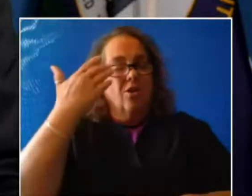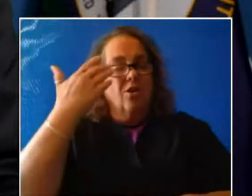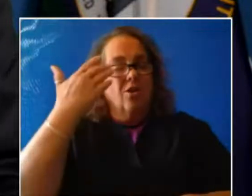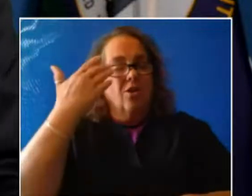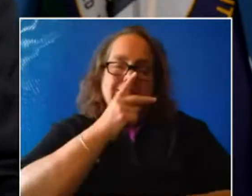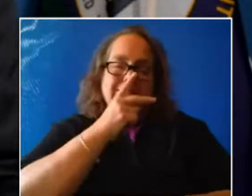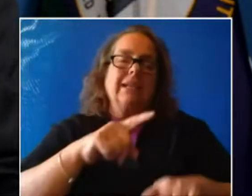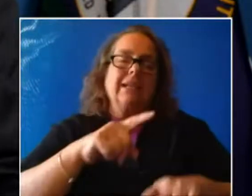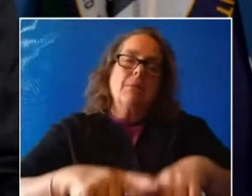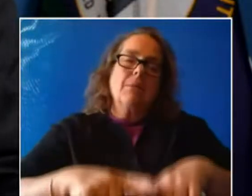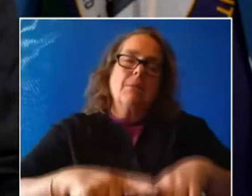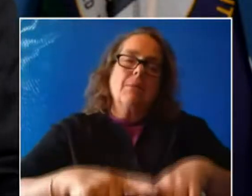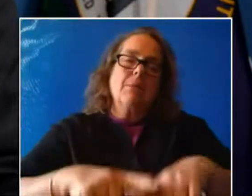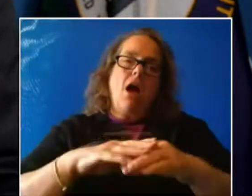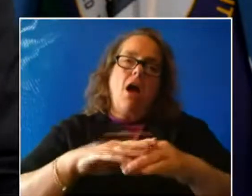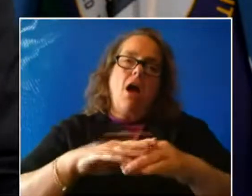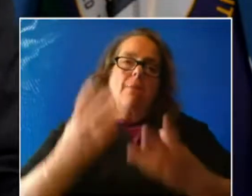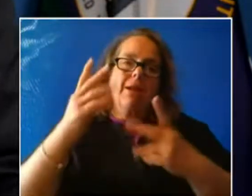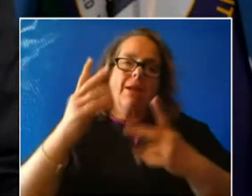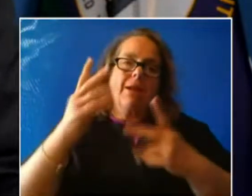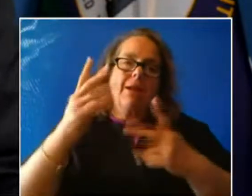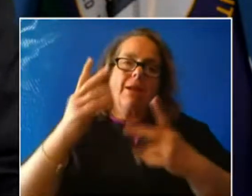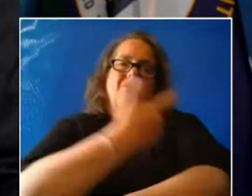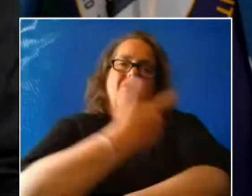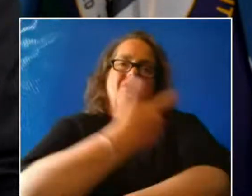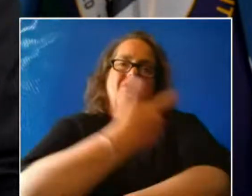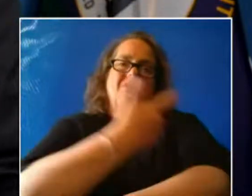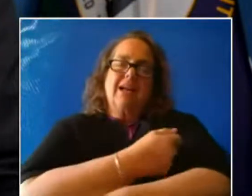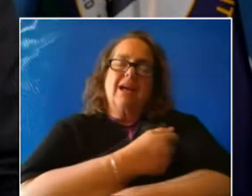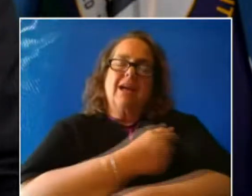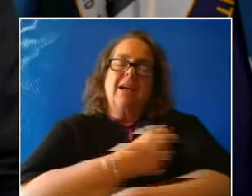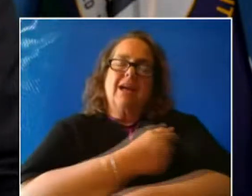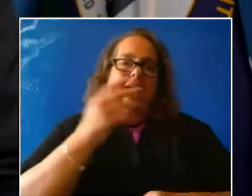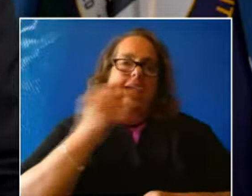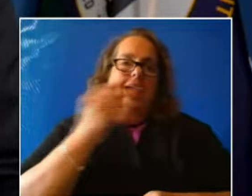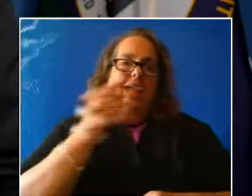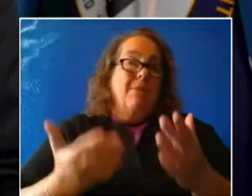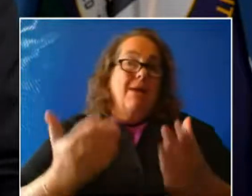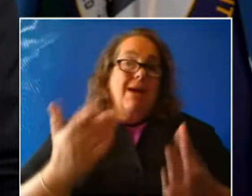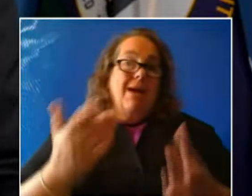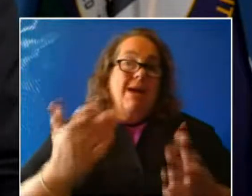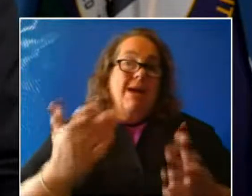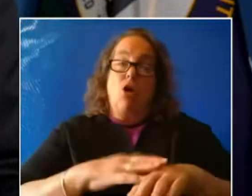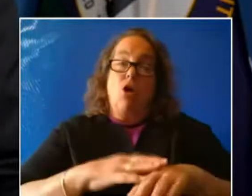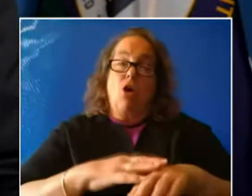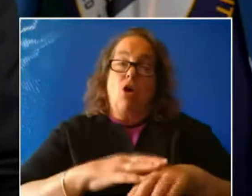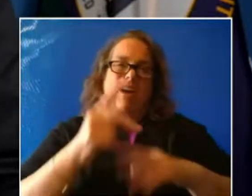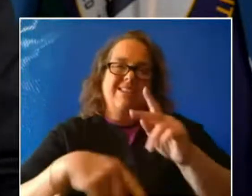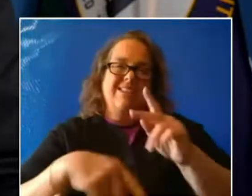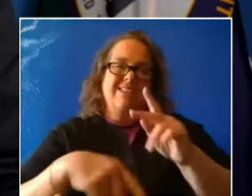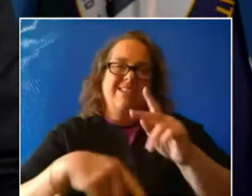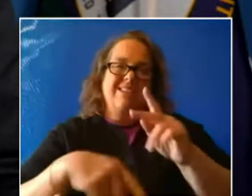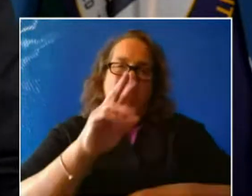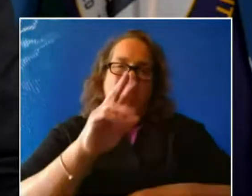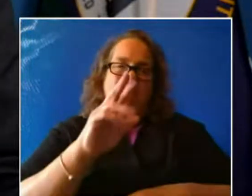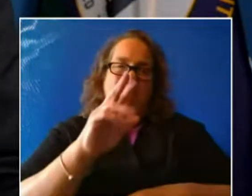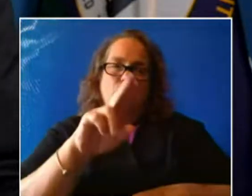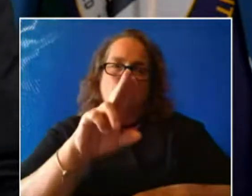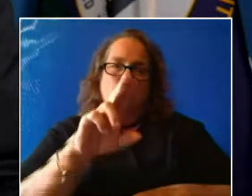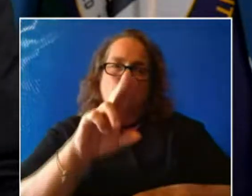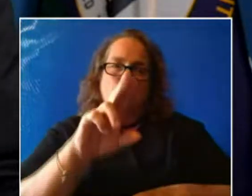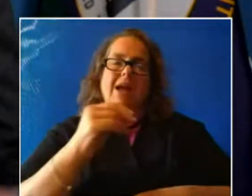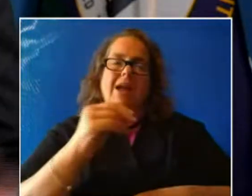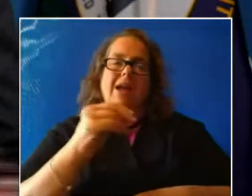people vaccinated, and it may depend on the type of venue and the safety that it does or does not provide. But I tell you